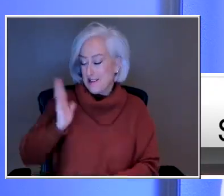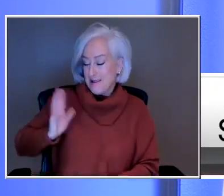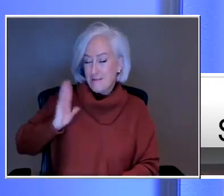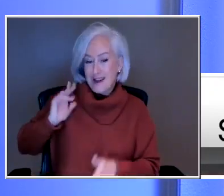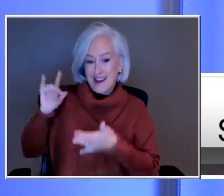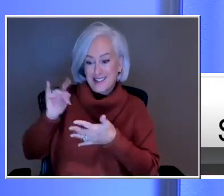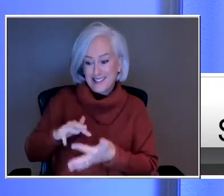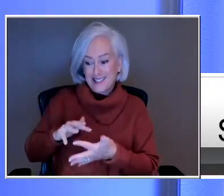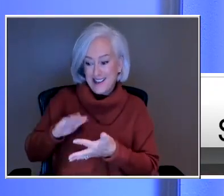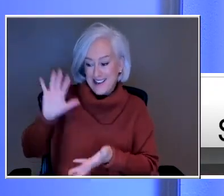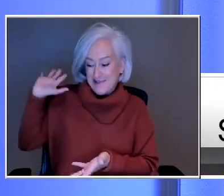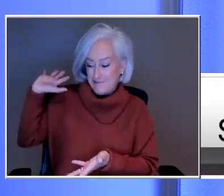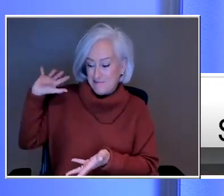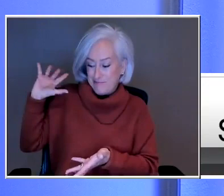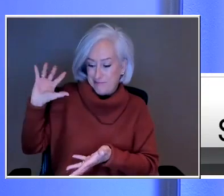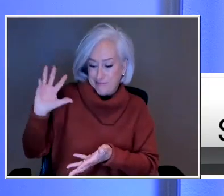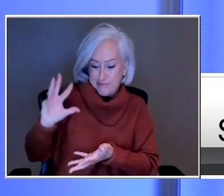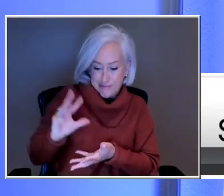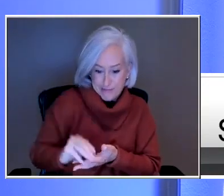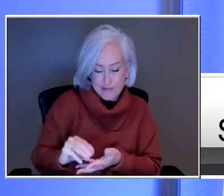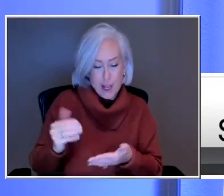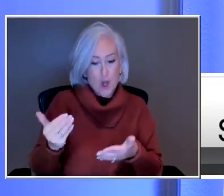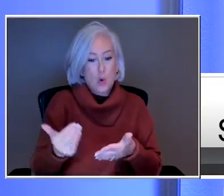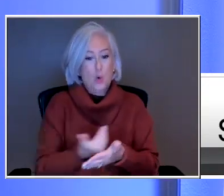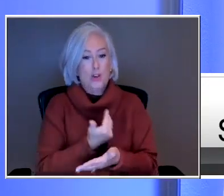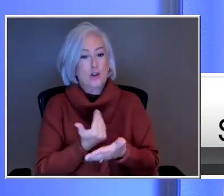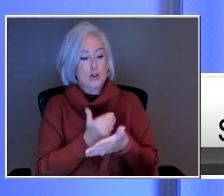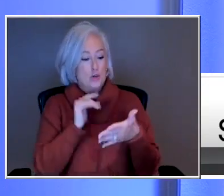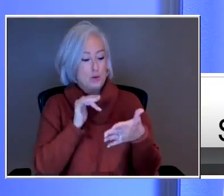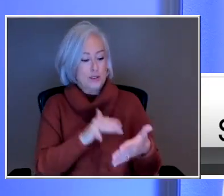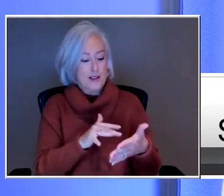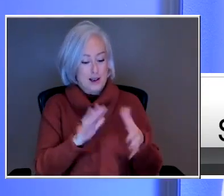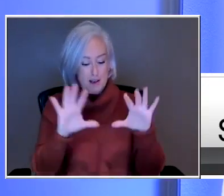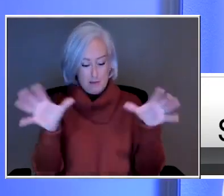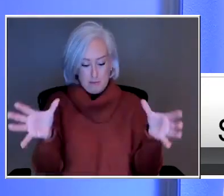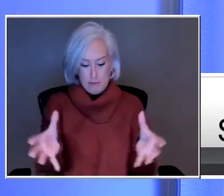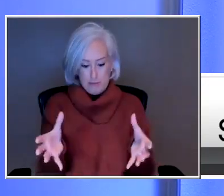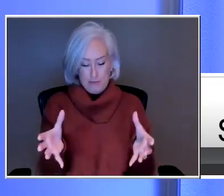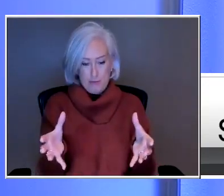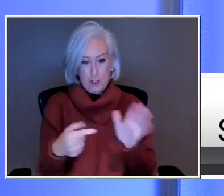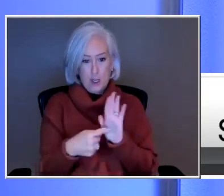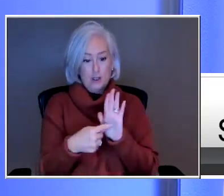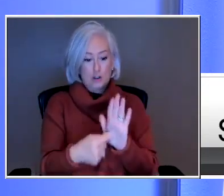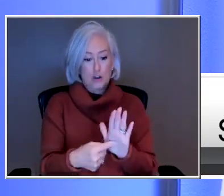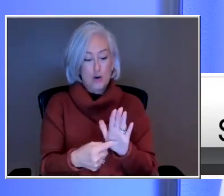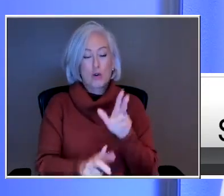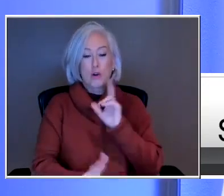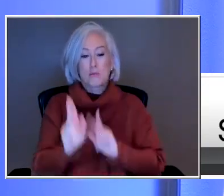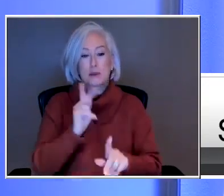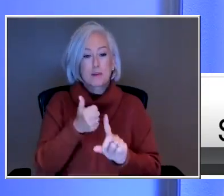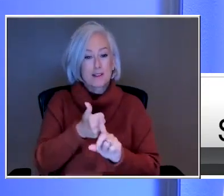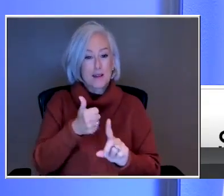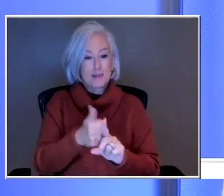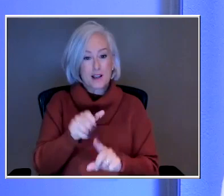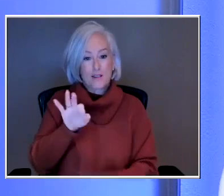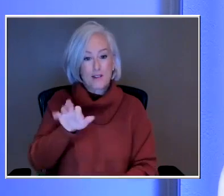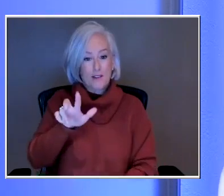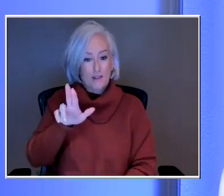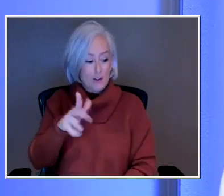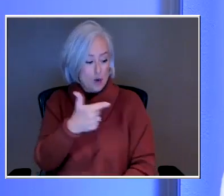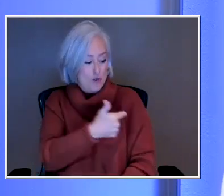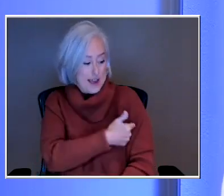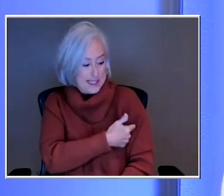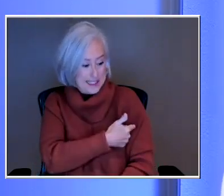of that information. And what it showed was that those people that got influenza vaccine versus the people that did not, there was